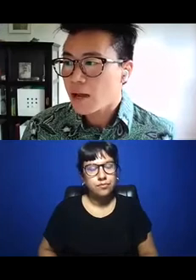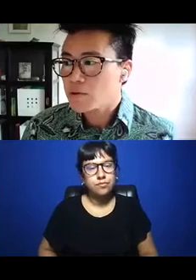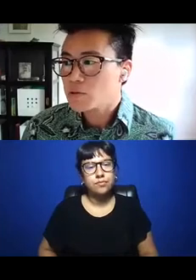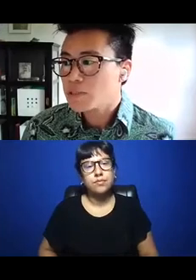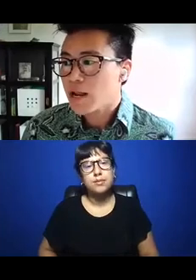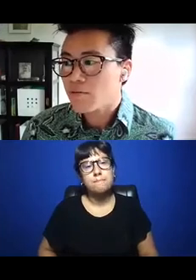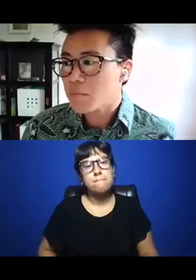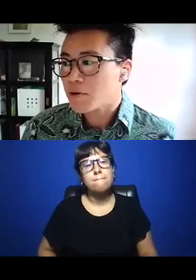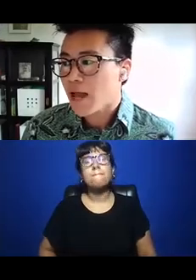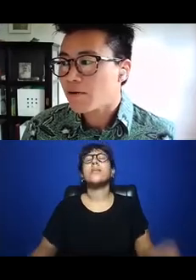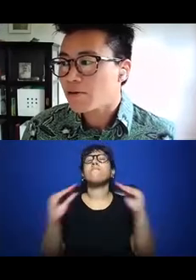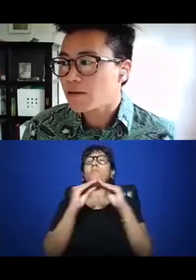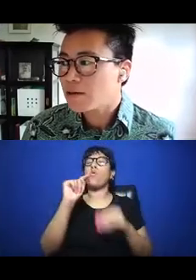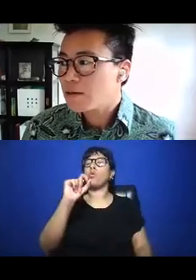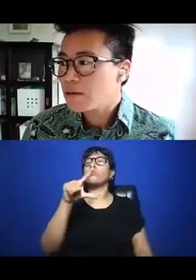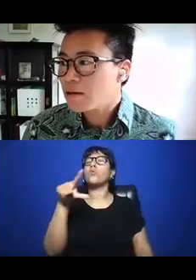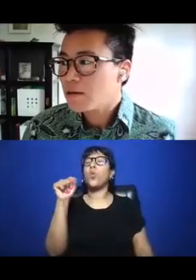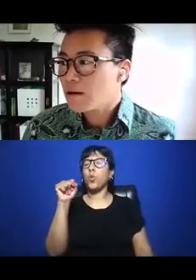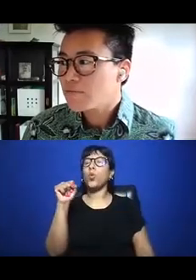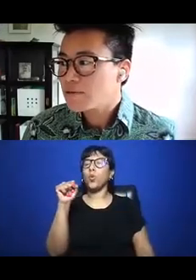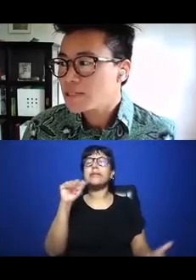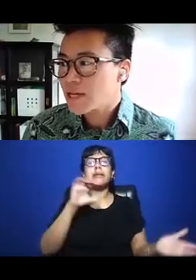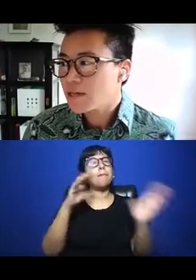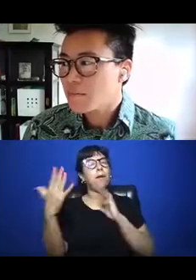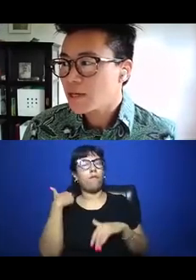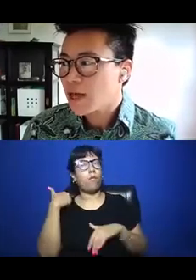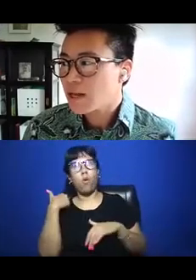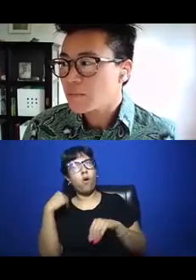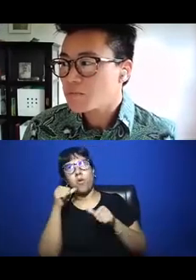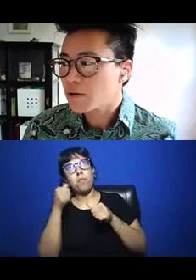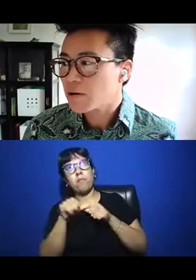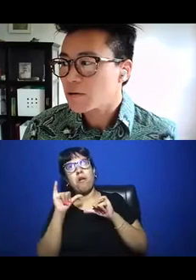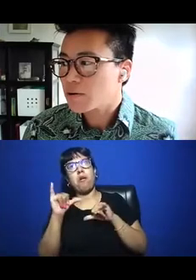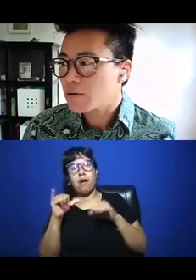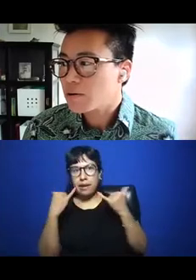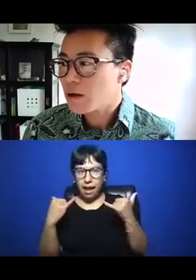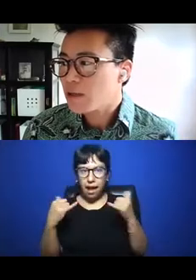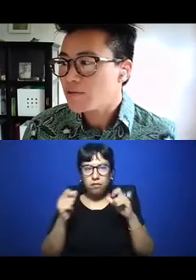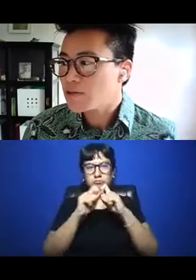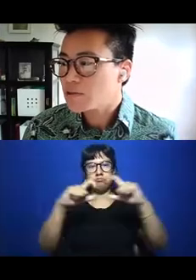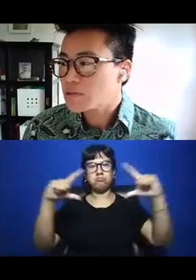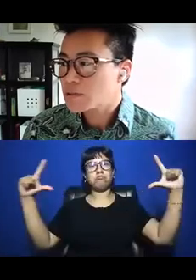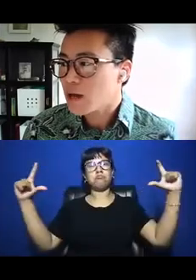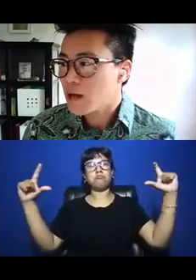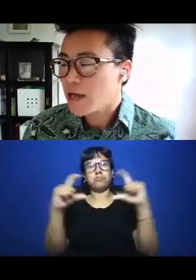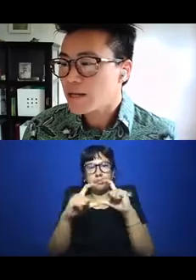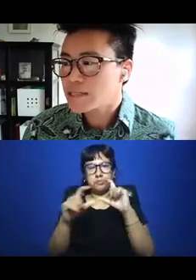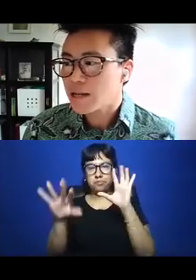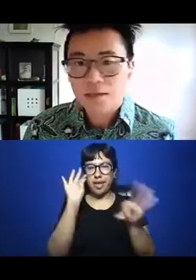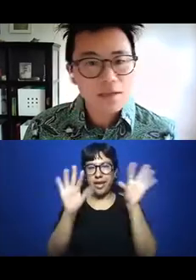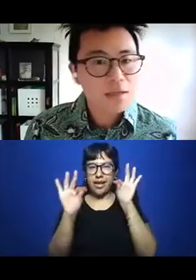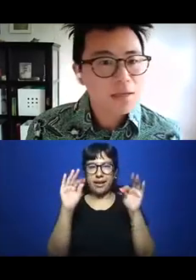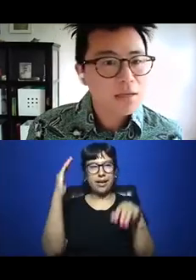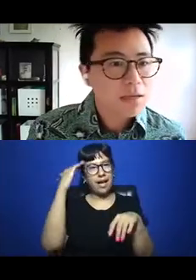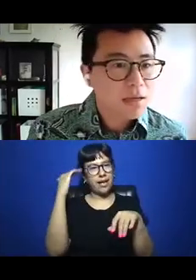it had more tools than I remember it having. For instance, I could make a heading much bigger or even choose a heading